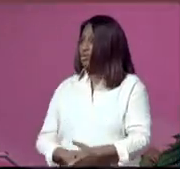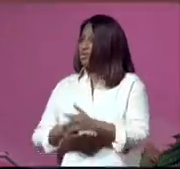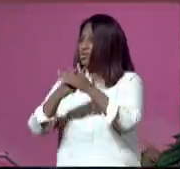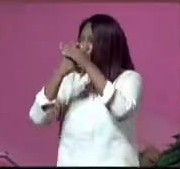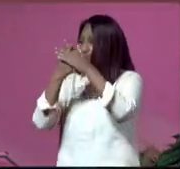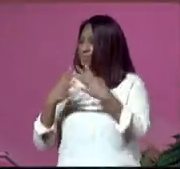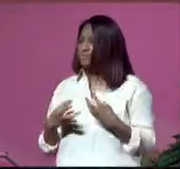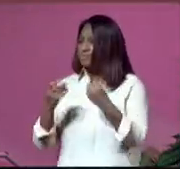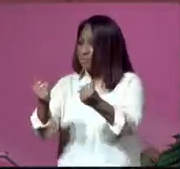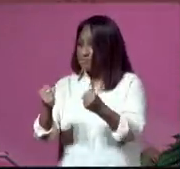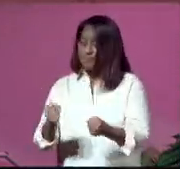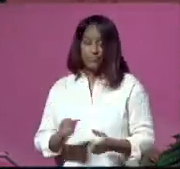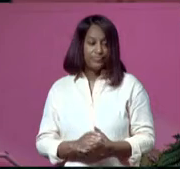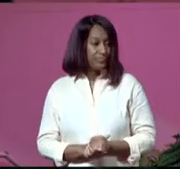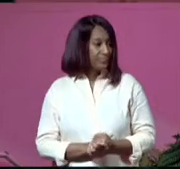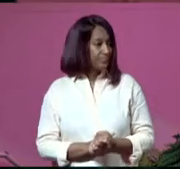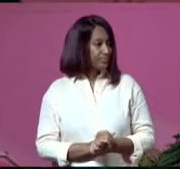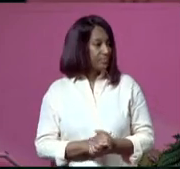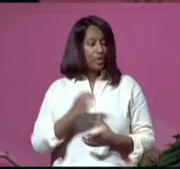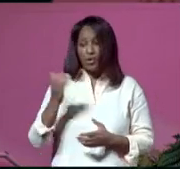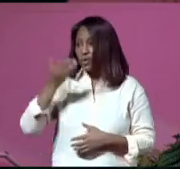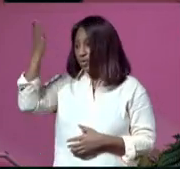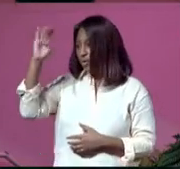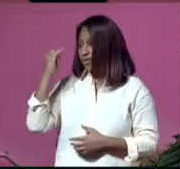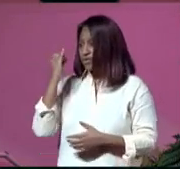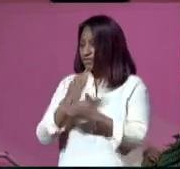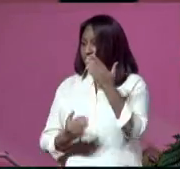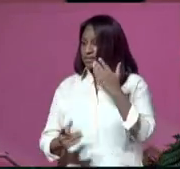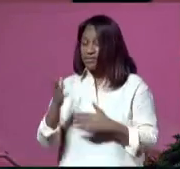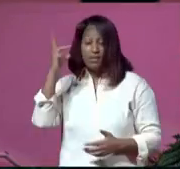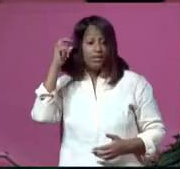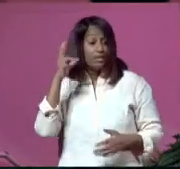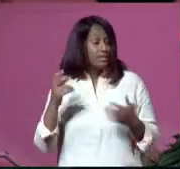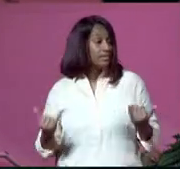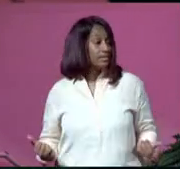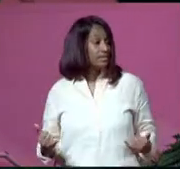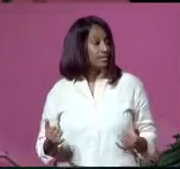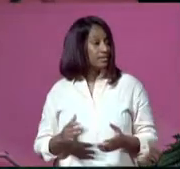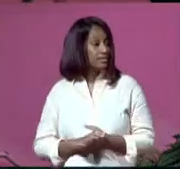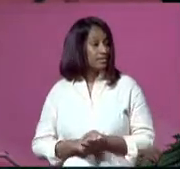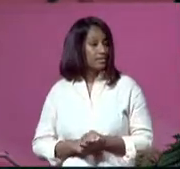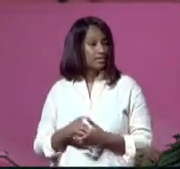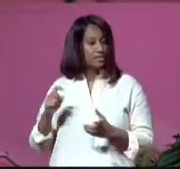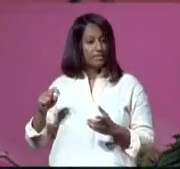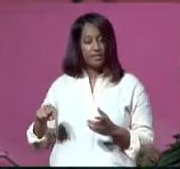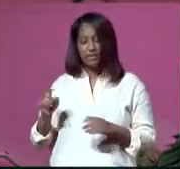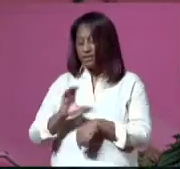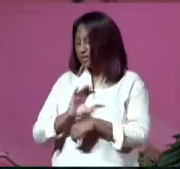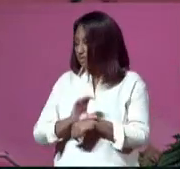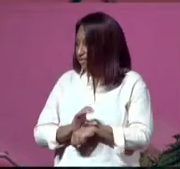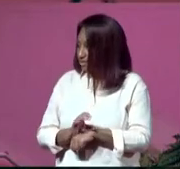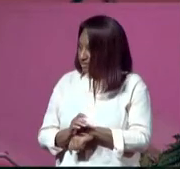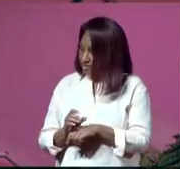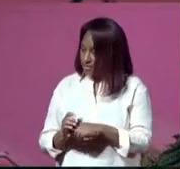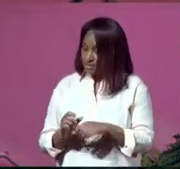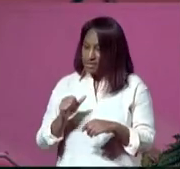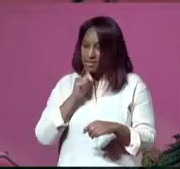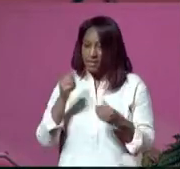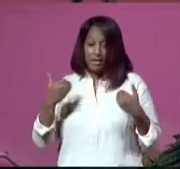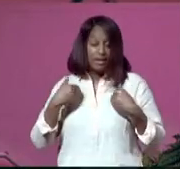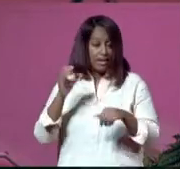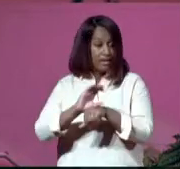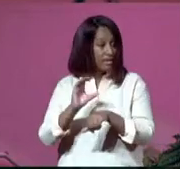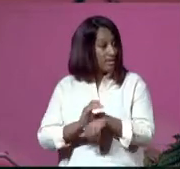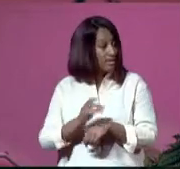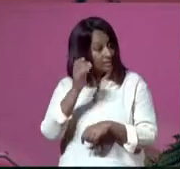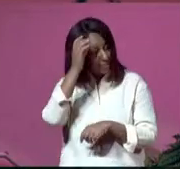to be mended. Or God, if there's somebody listening today, and or they're in this sanctuary today and they don't have a church,